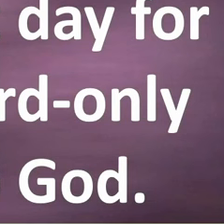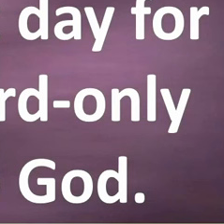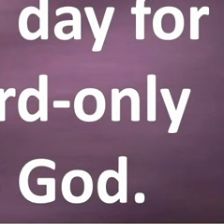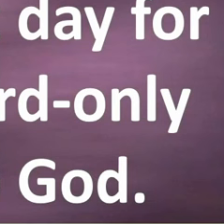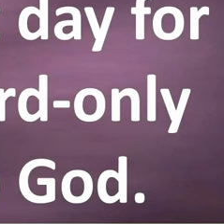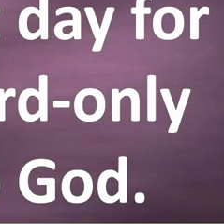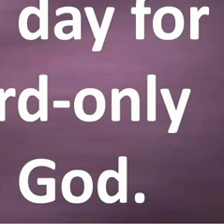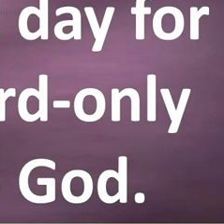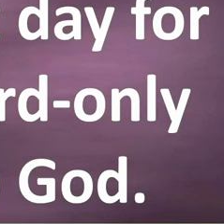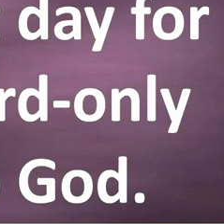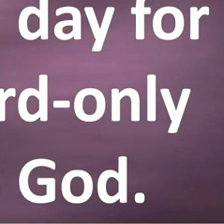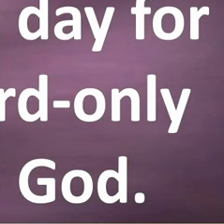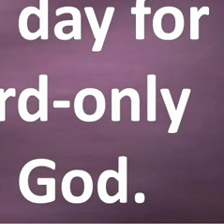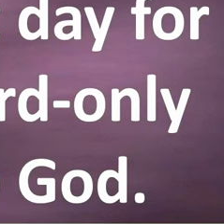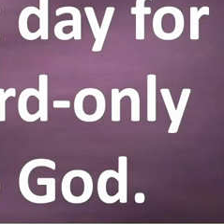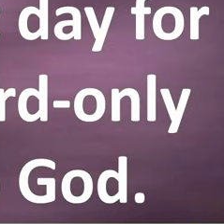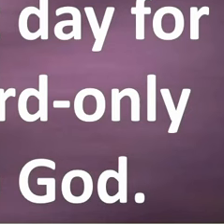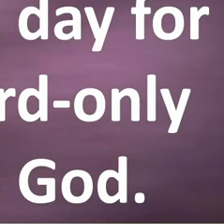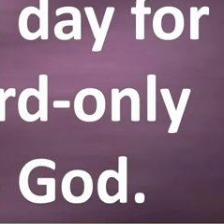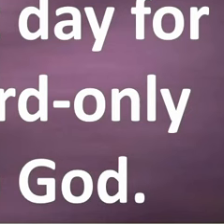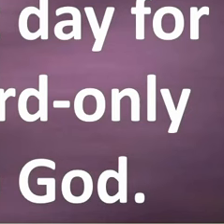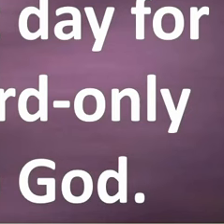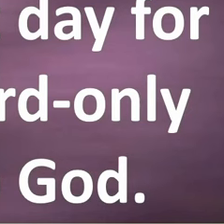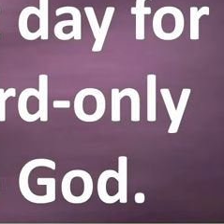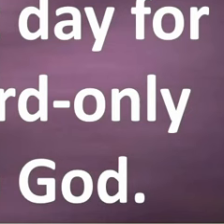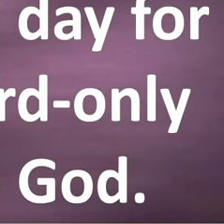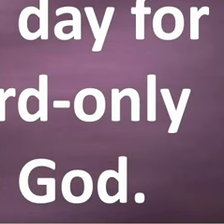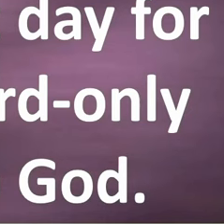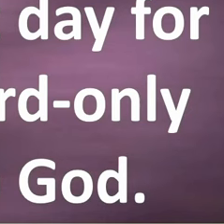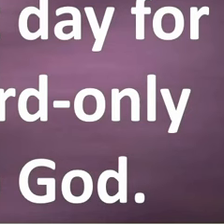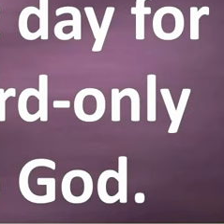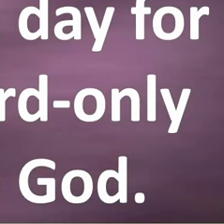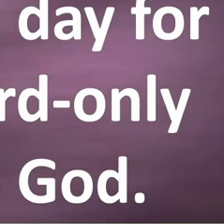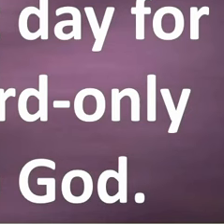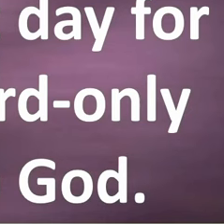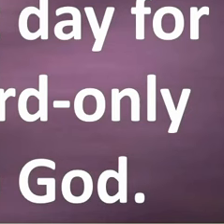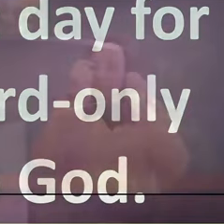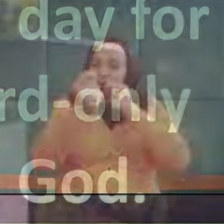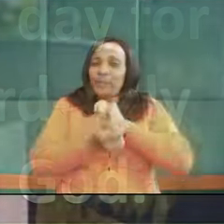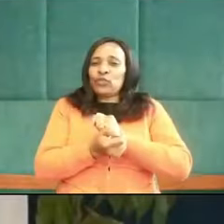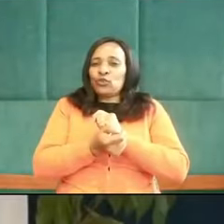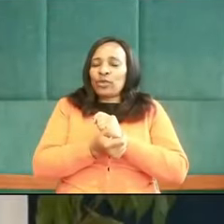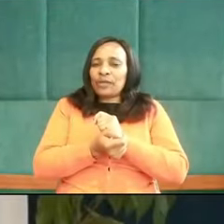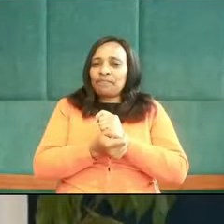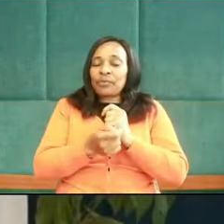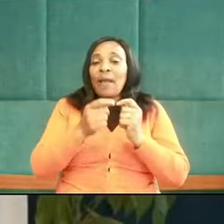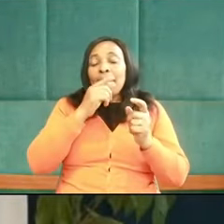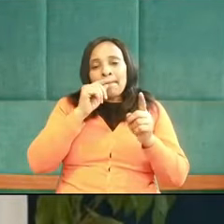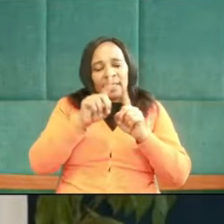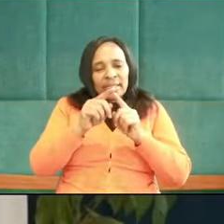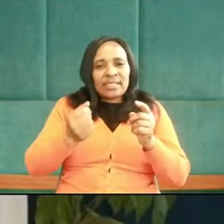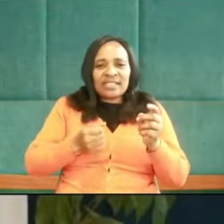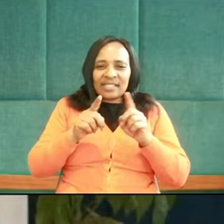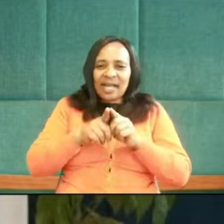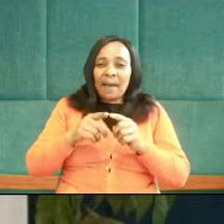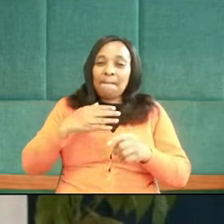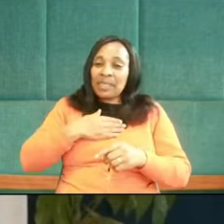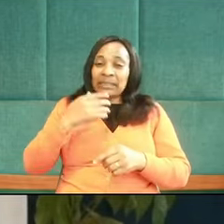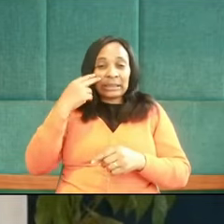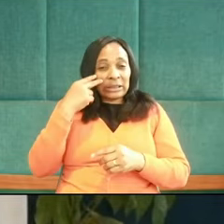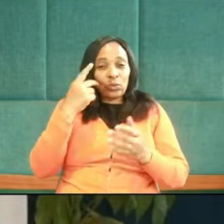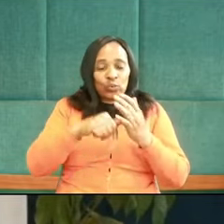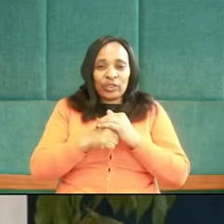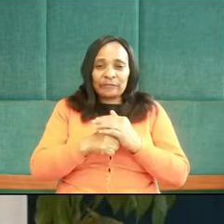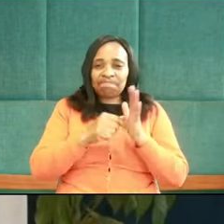and void of inner transformation. Brothers and sisters, please note that